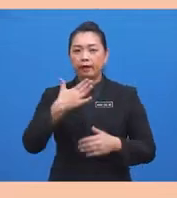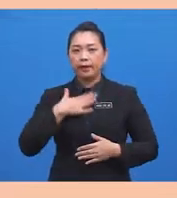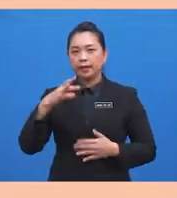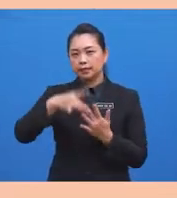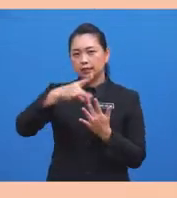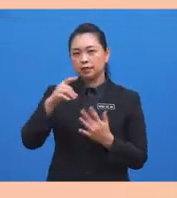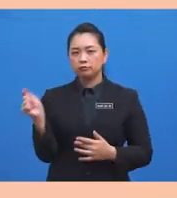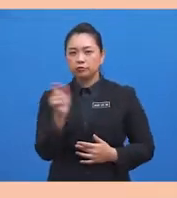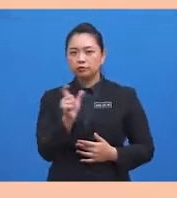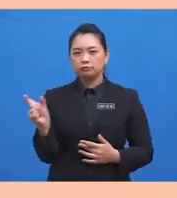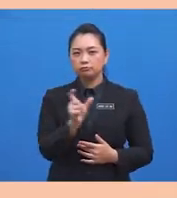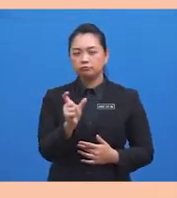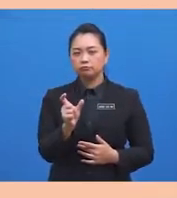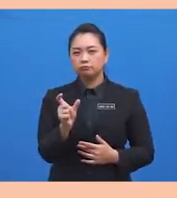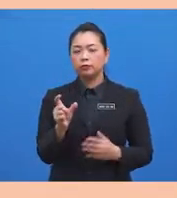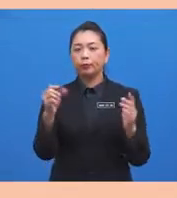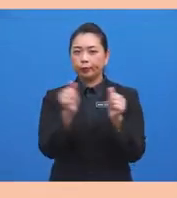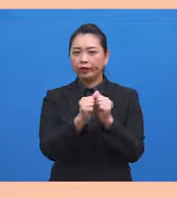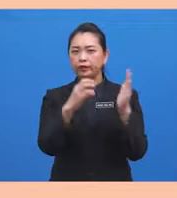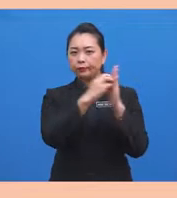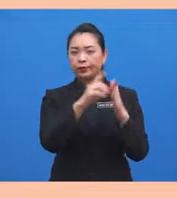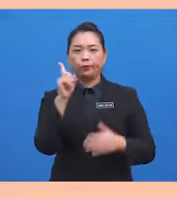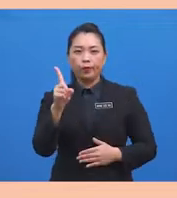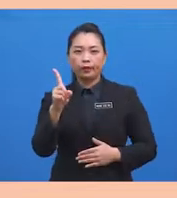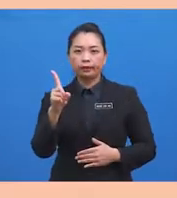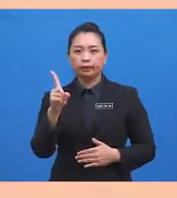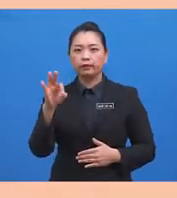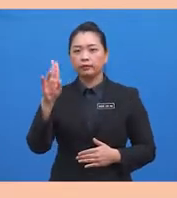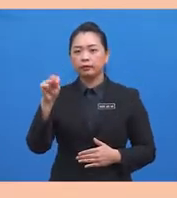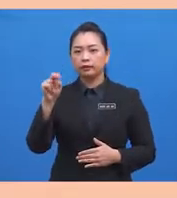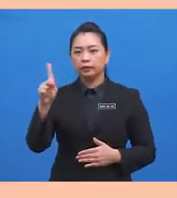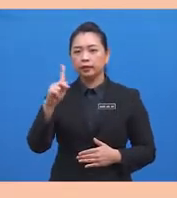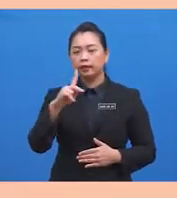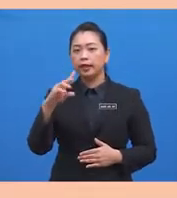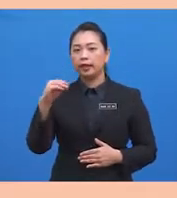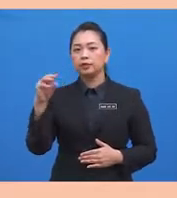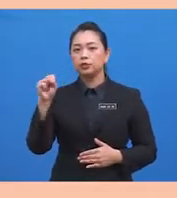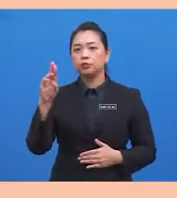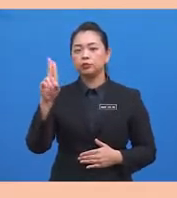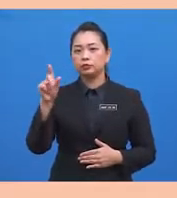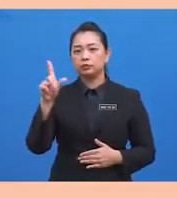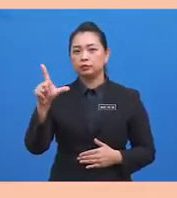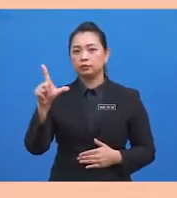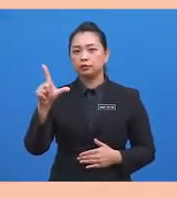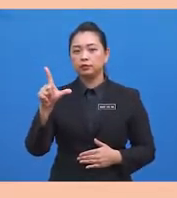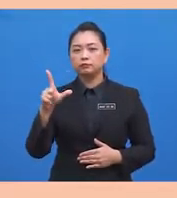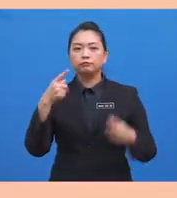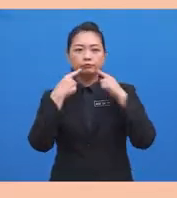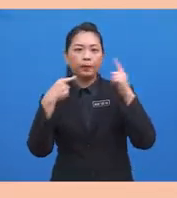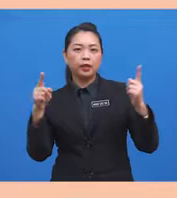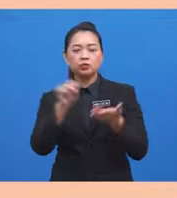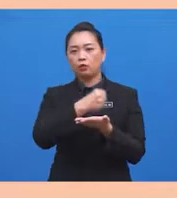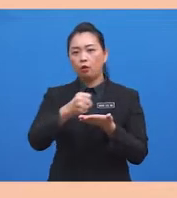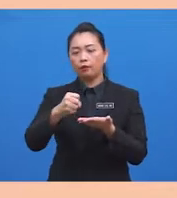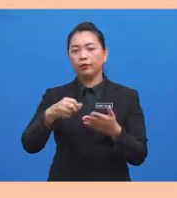of keywords from paragraph 1, funk and soul, popular songs, entertained guests would